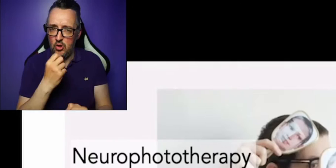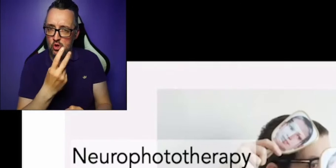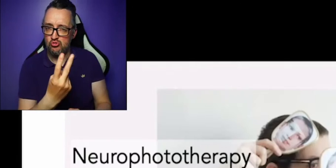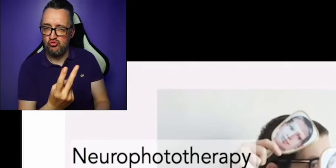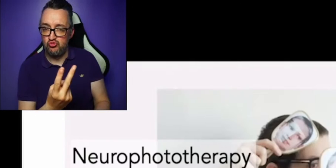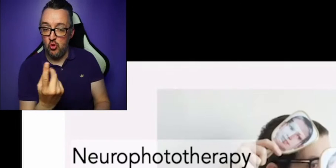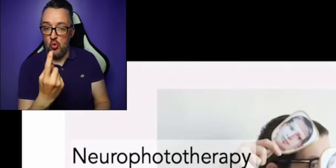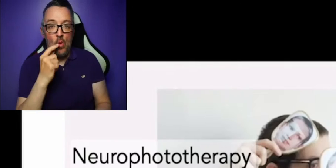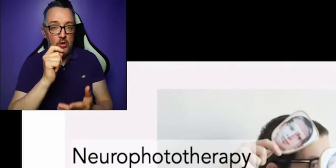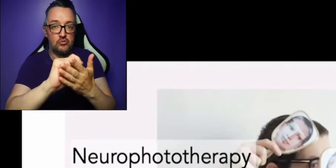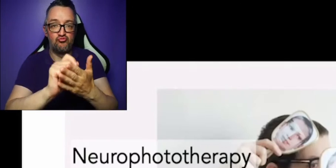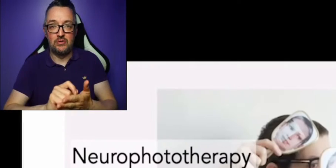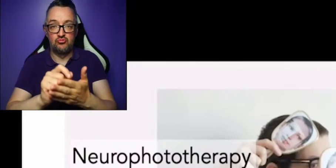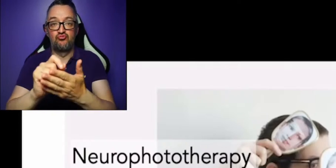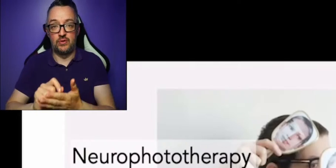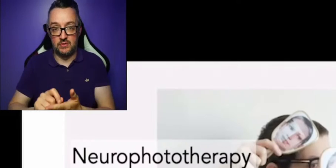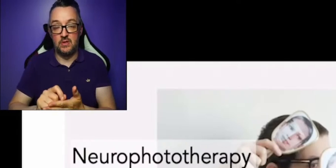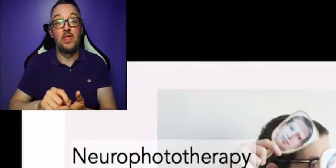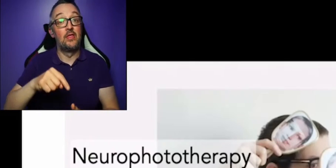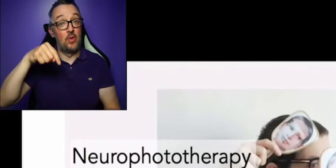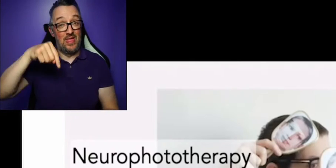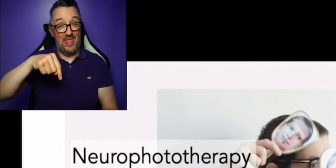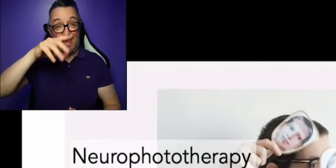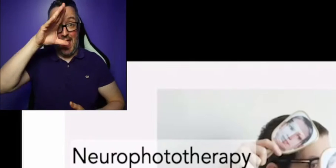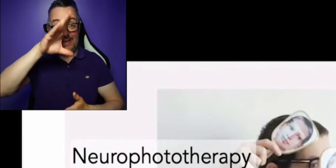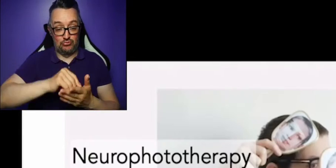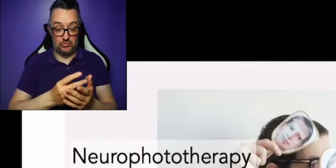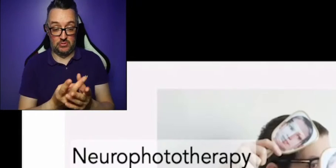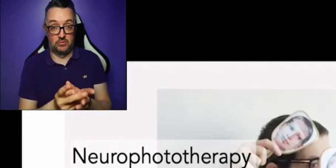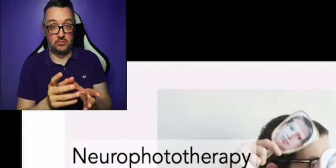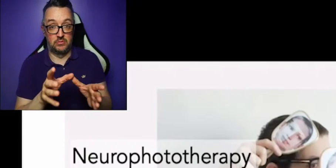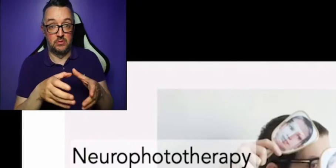writing for me, and they'll write about that experience.